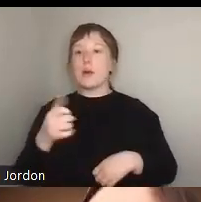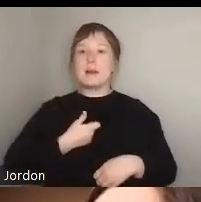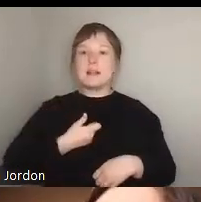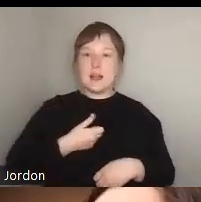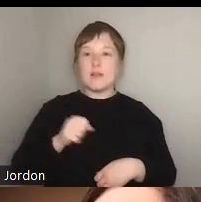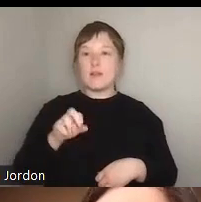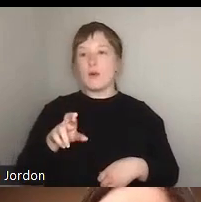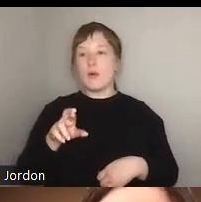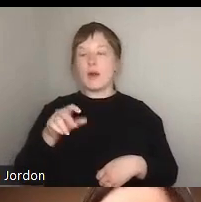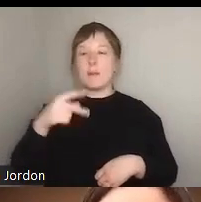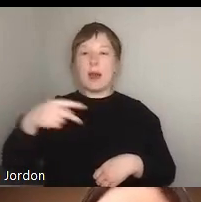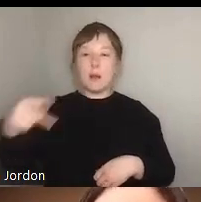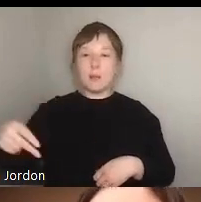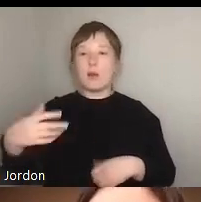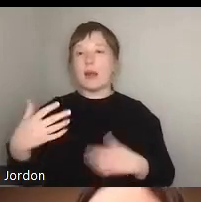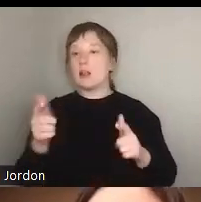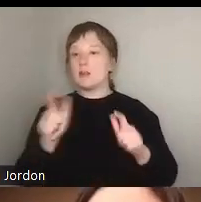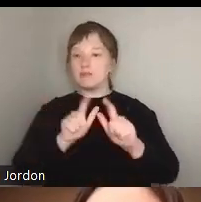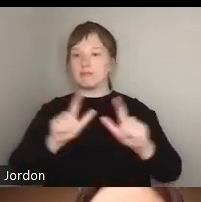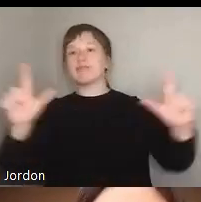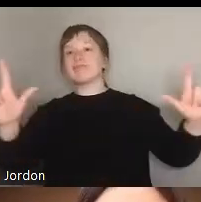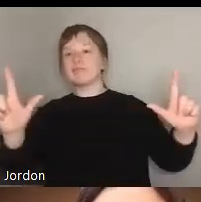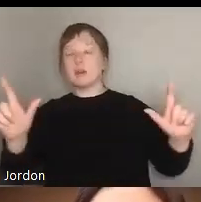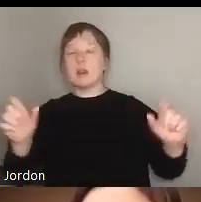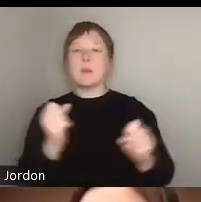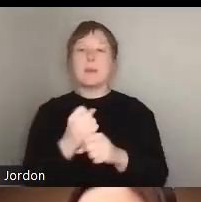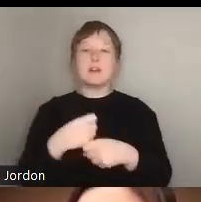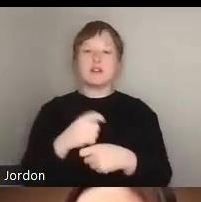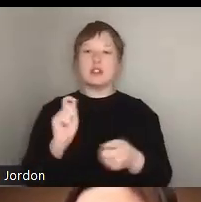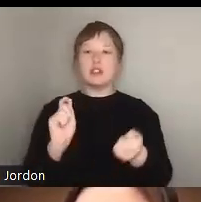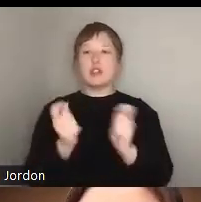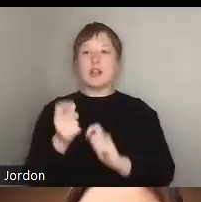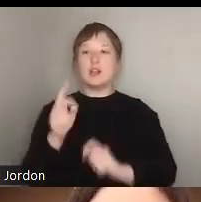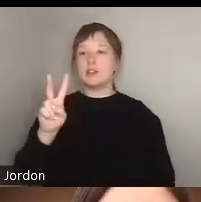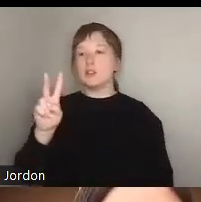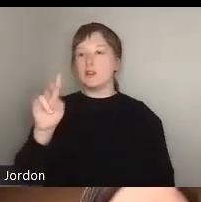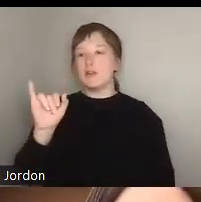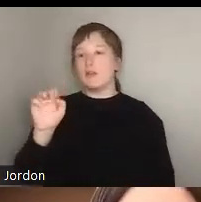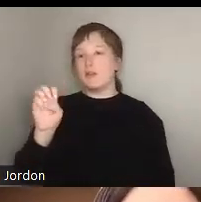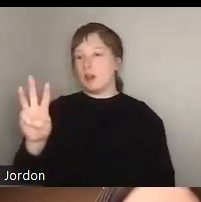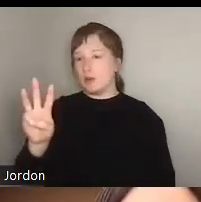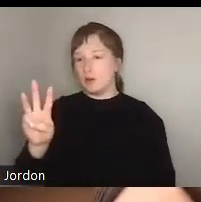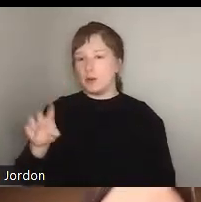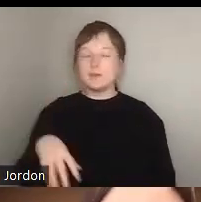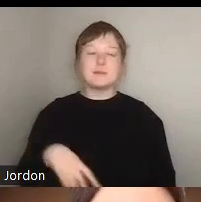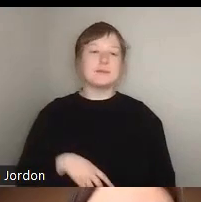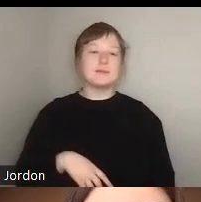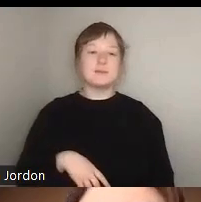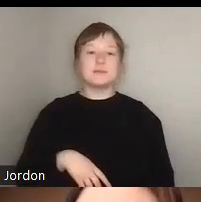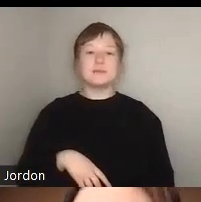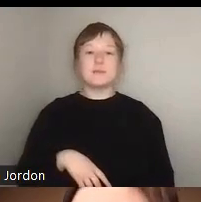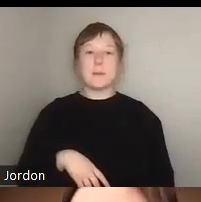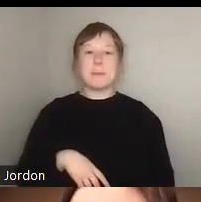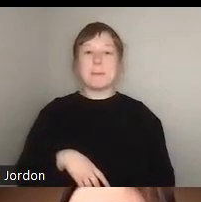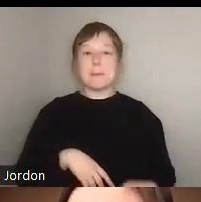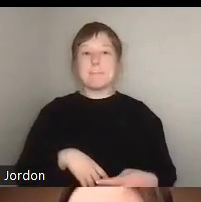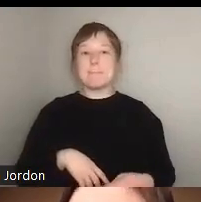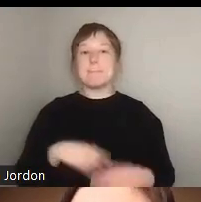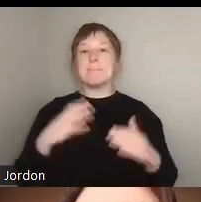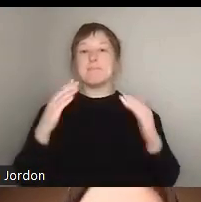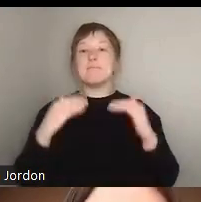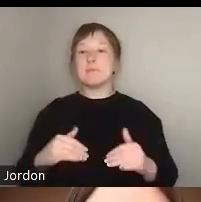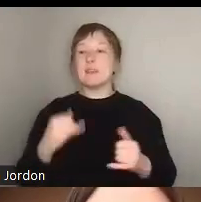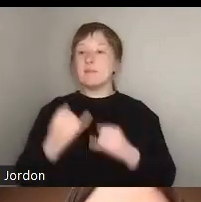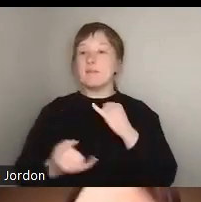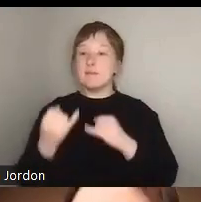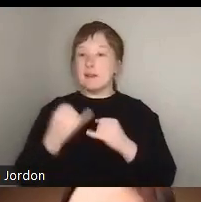or like see the PowerPoint slide large enough. You might need to adjust your view on Zoom. And the last thing is that this recording